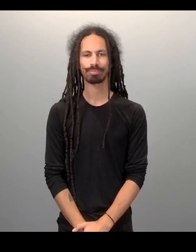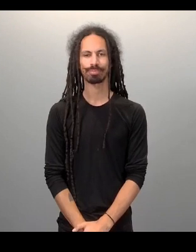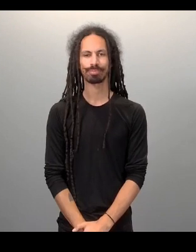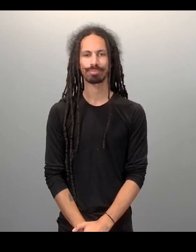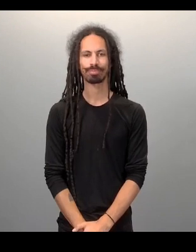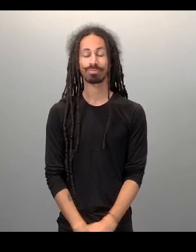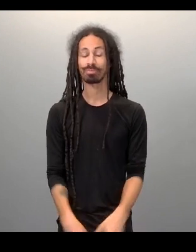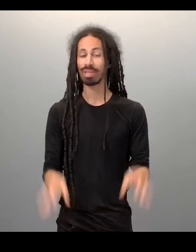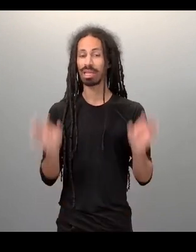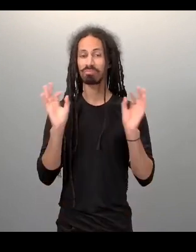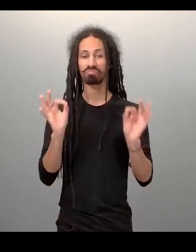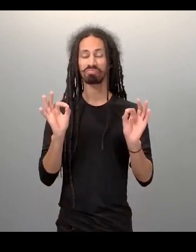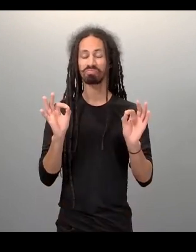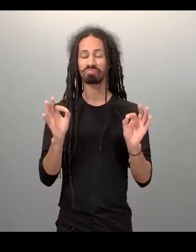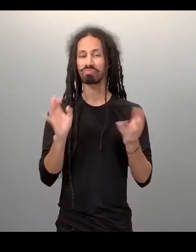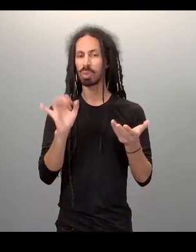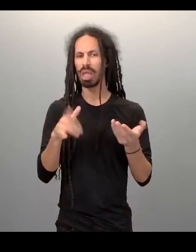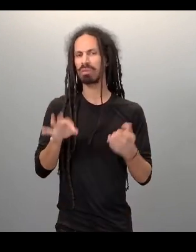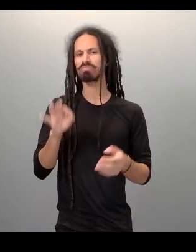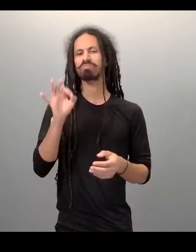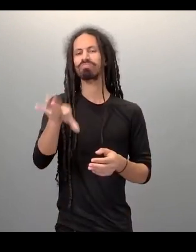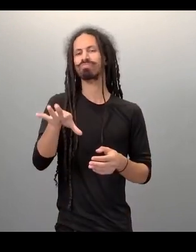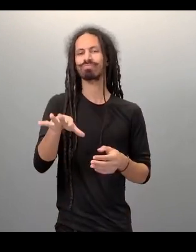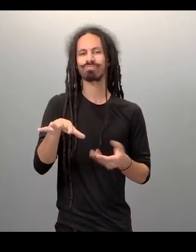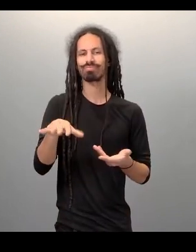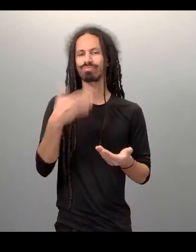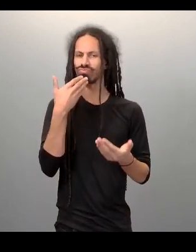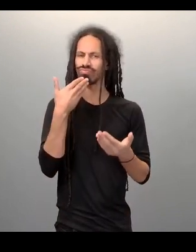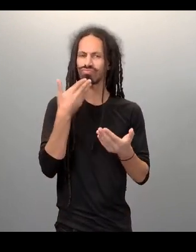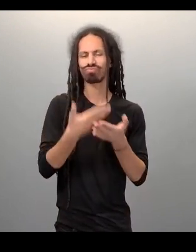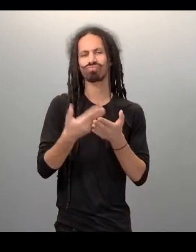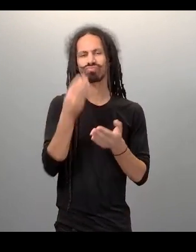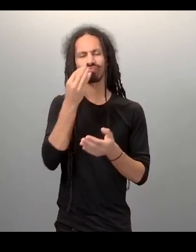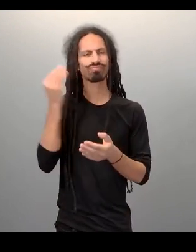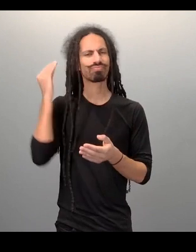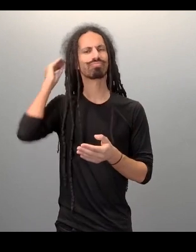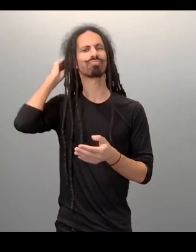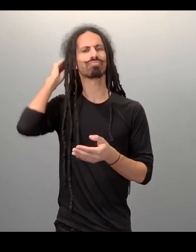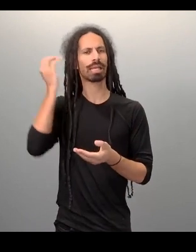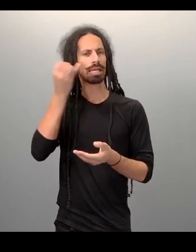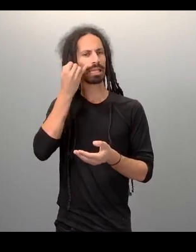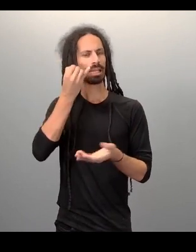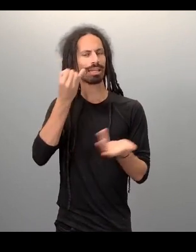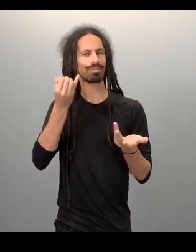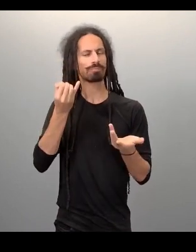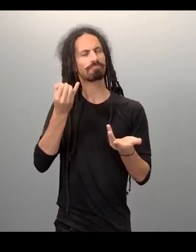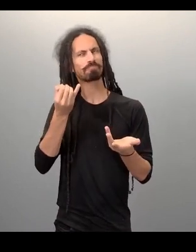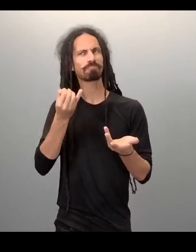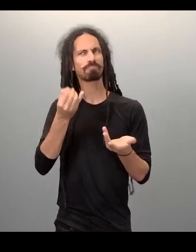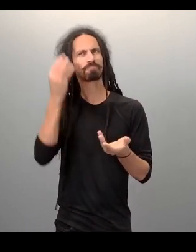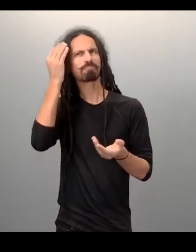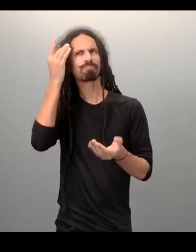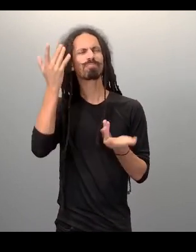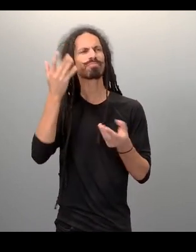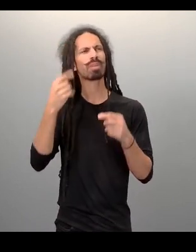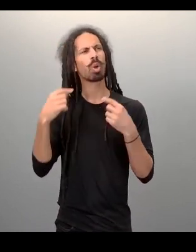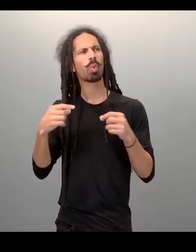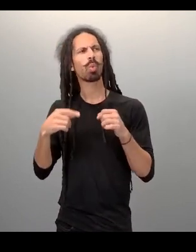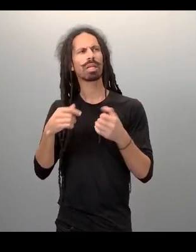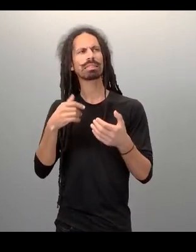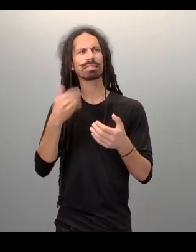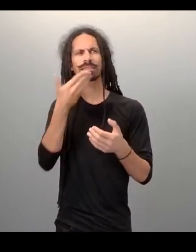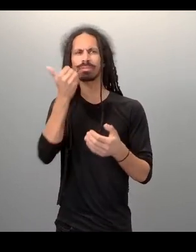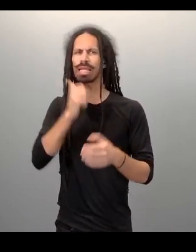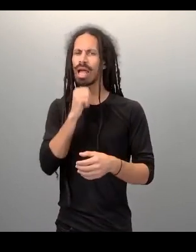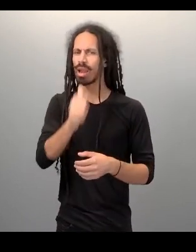Great, so that's just a handy tip list if you ever run into that situation of trying to figure out when is it not a good time